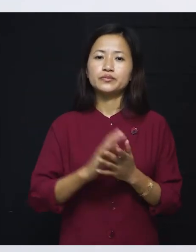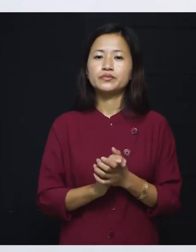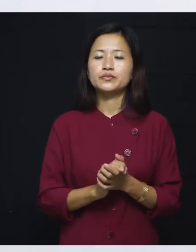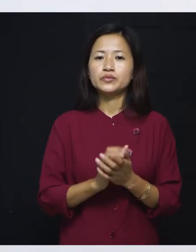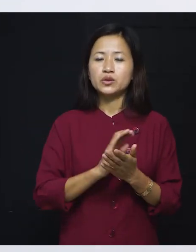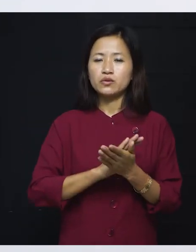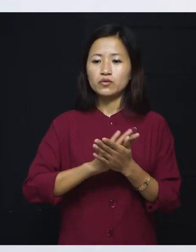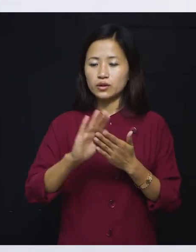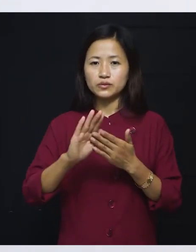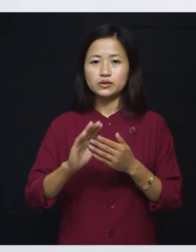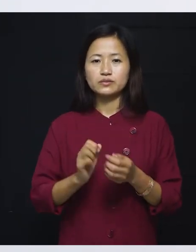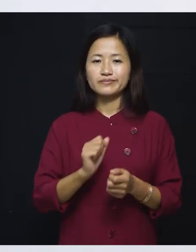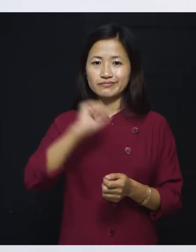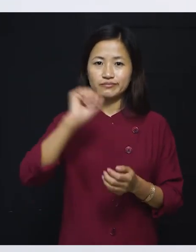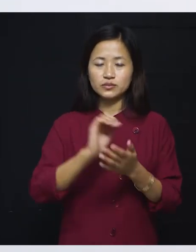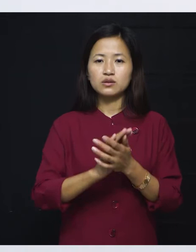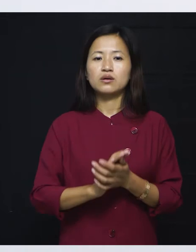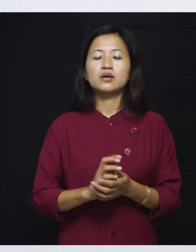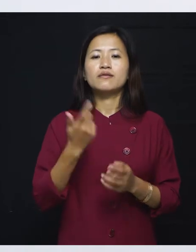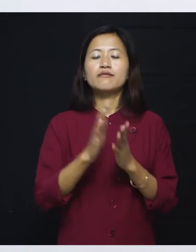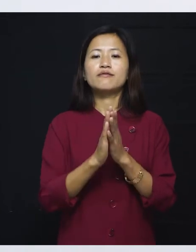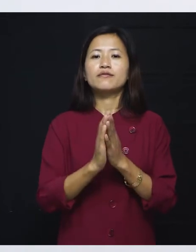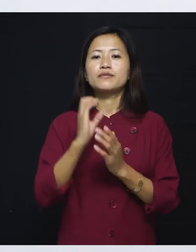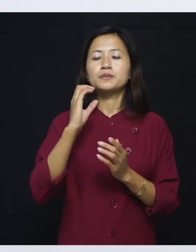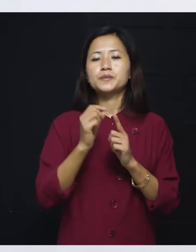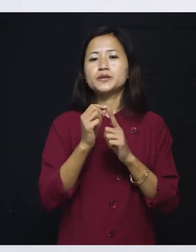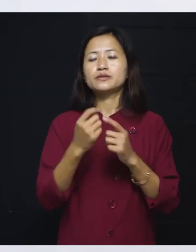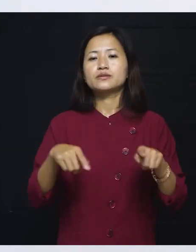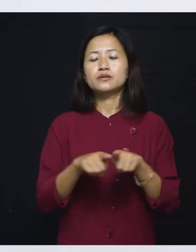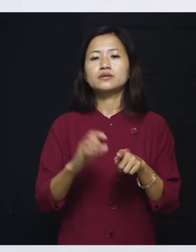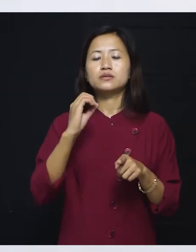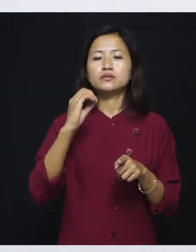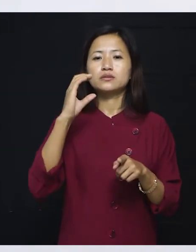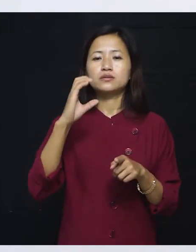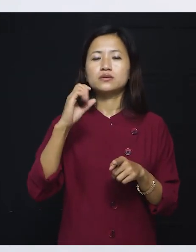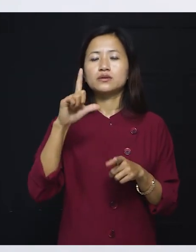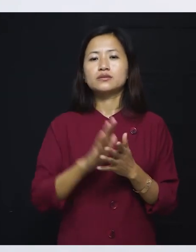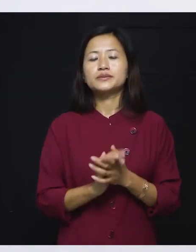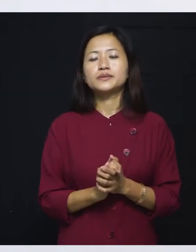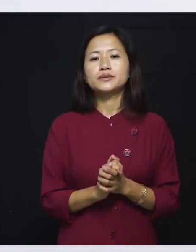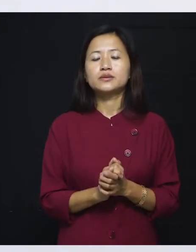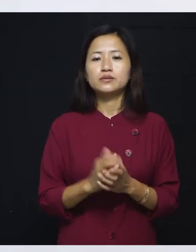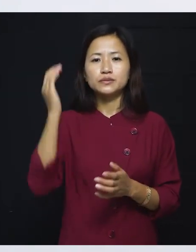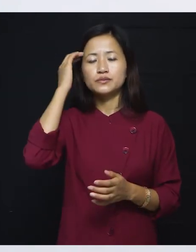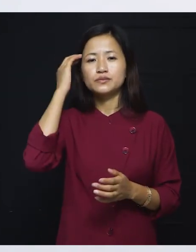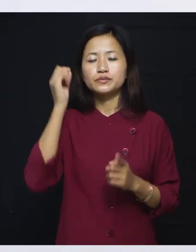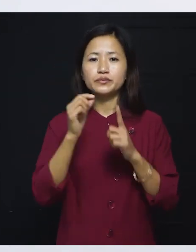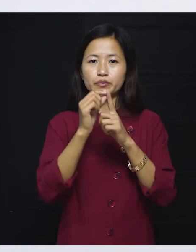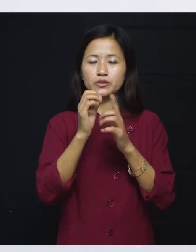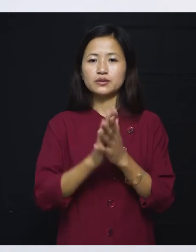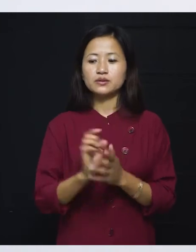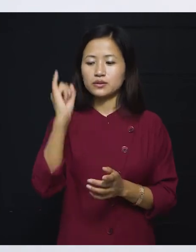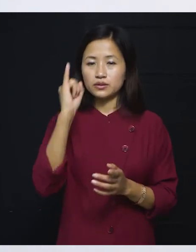wrap this thing off, okay? Phrases and clause. The phrase and the clause, we know that phrase is